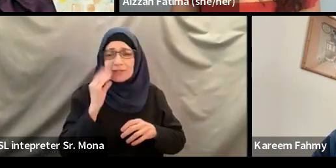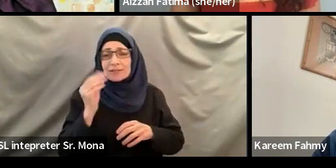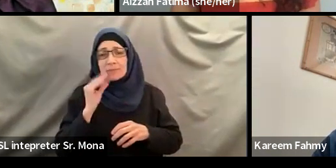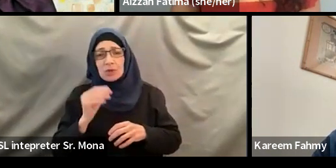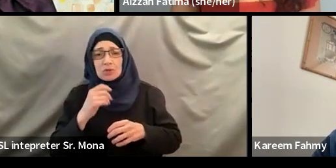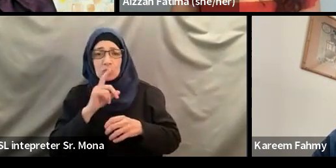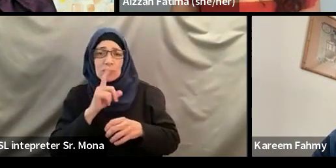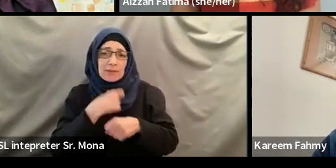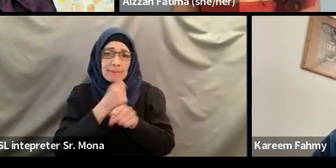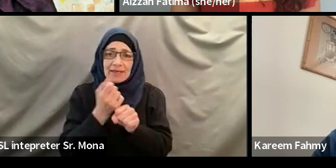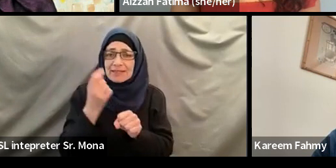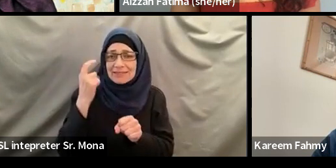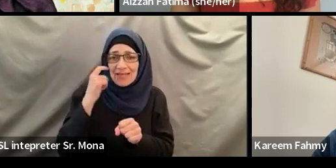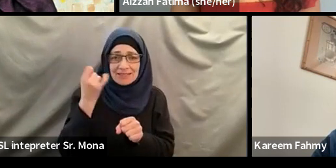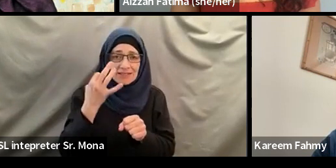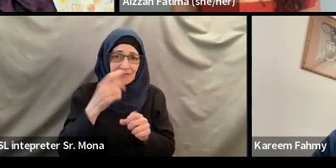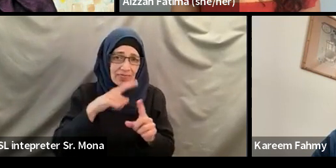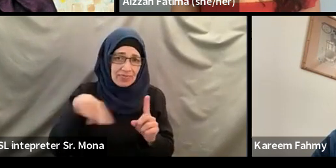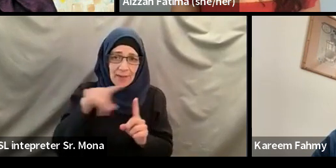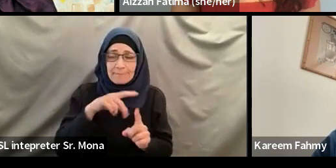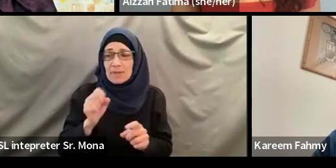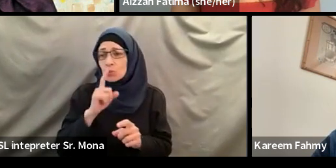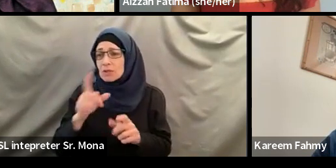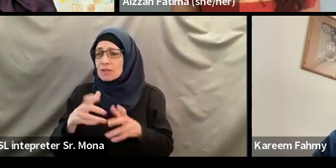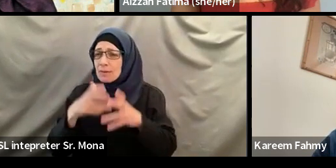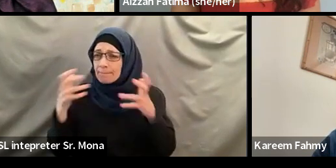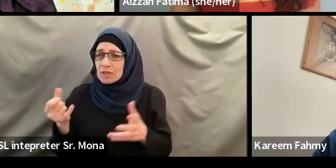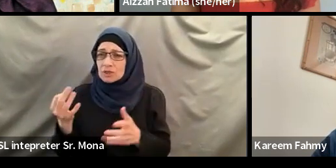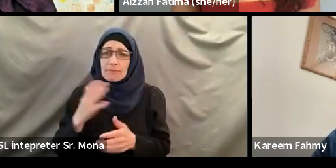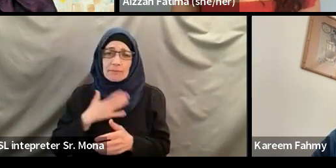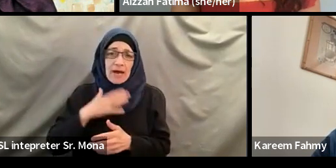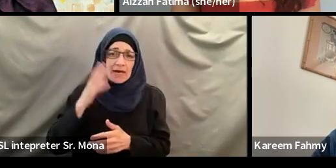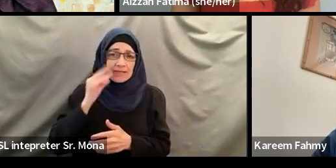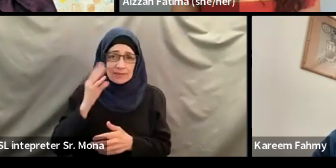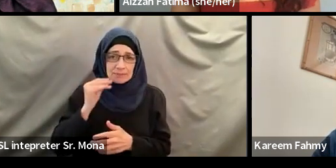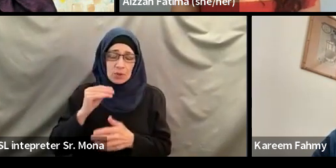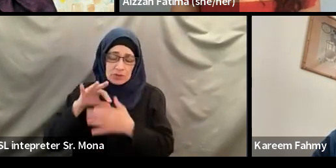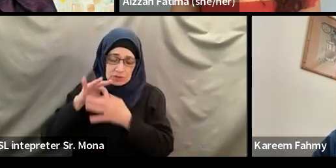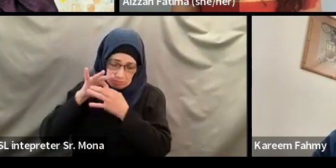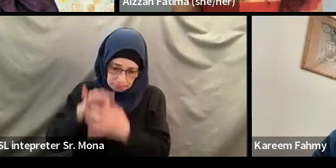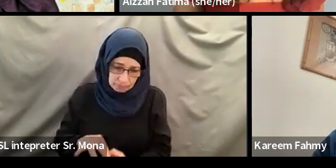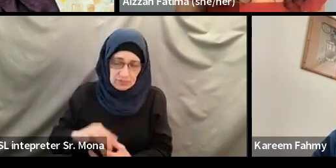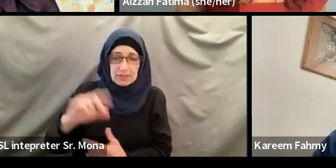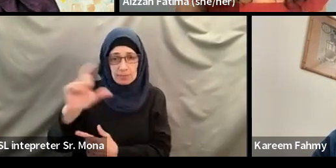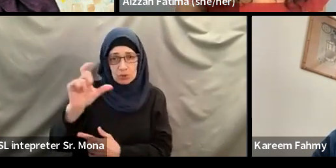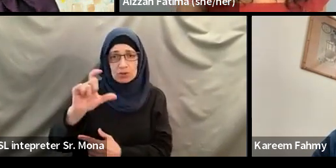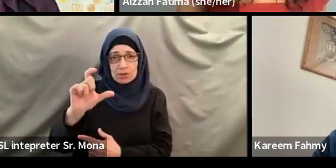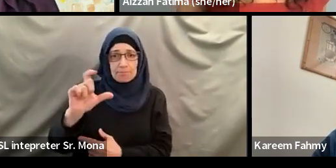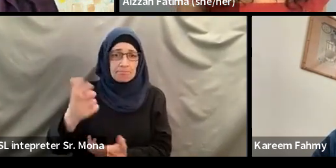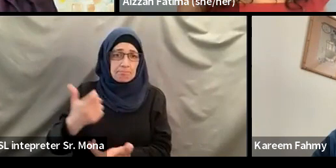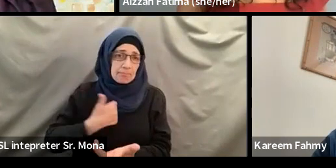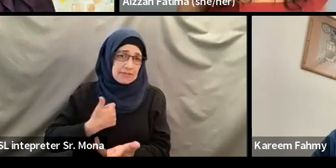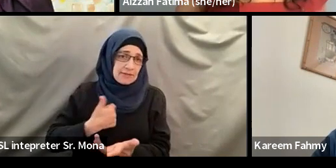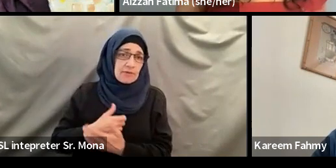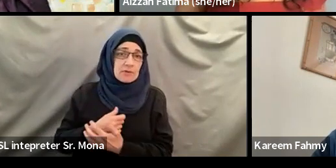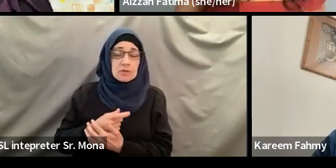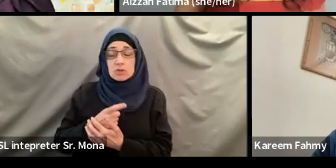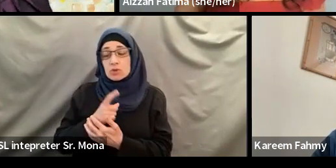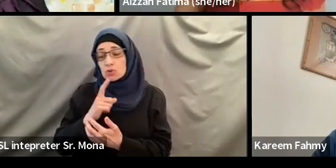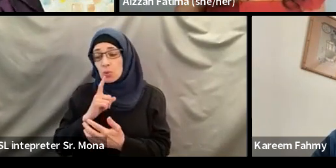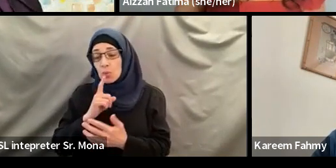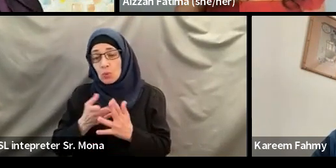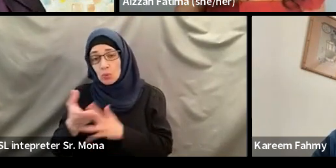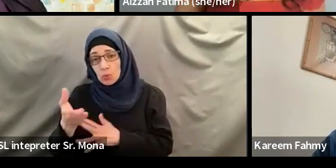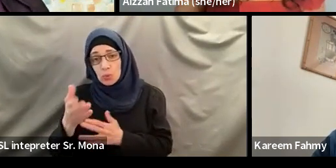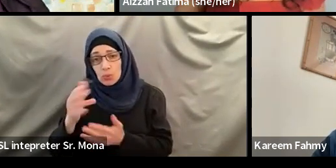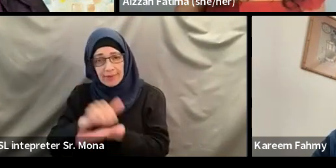them. And so much of my experiences are to do with being Muslim, as a Muslim myself. So through that, I